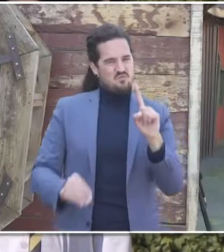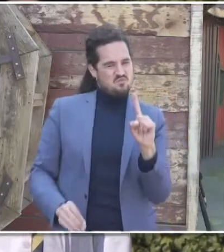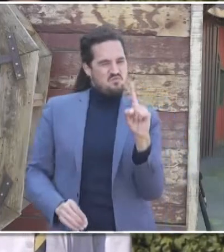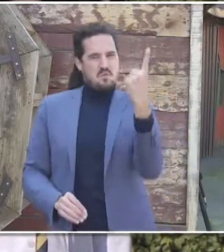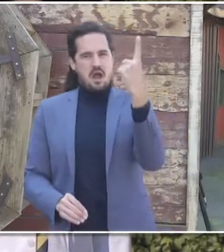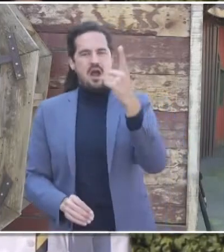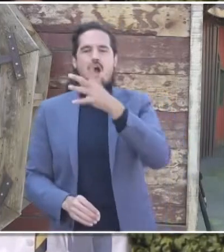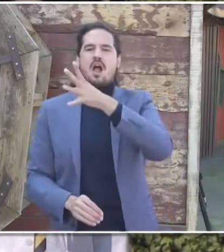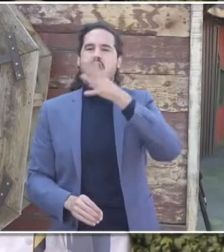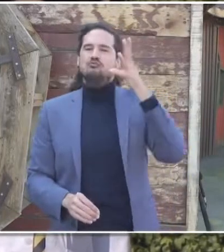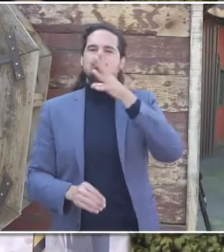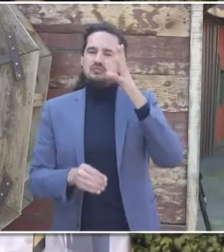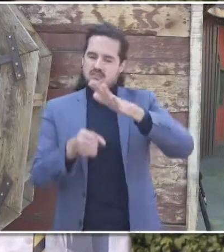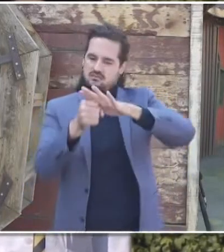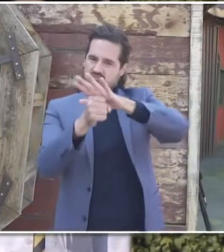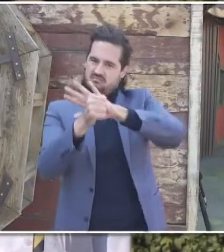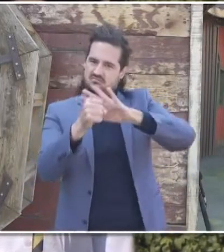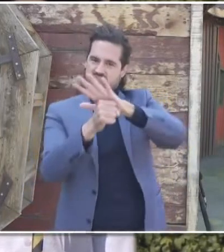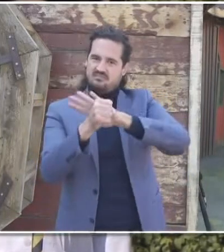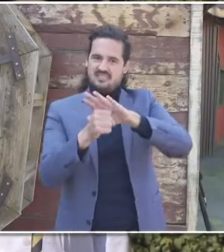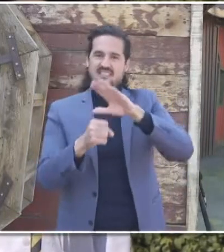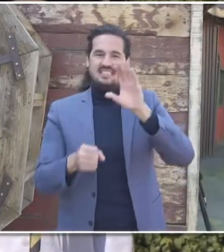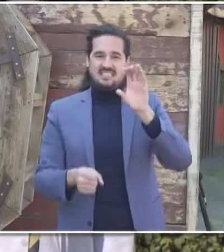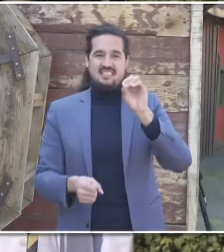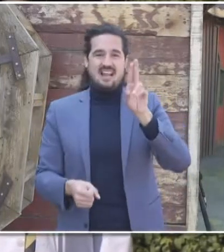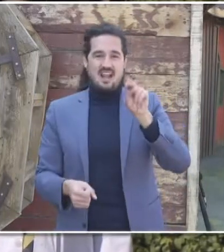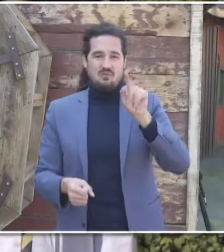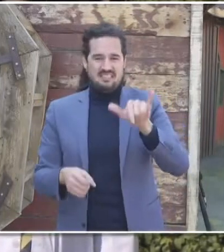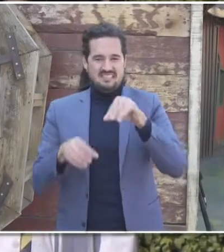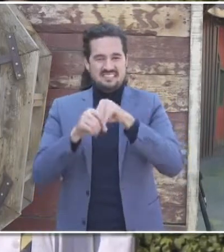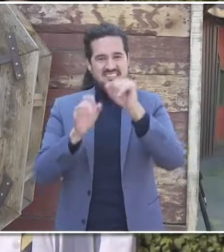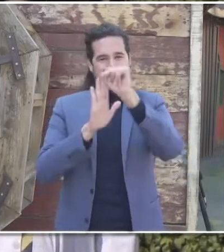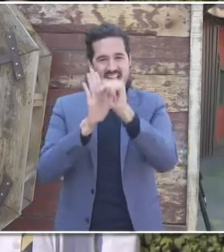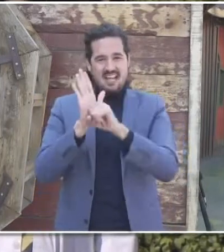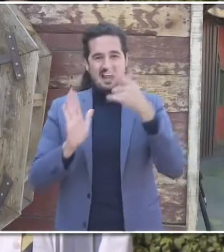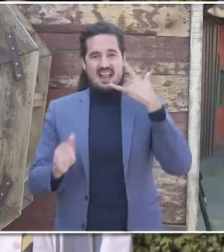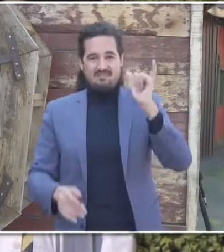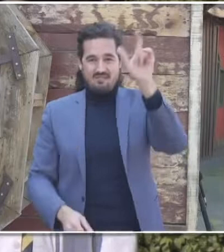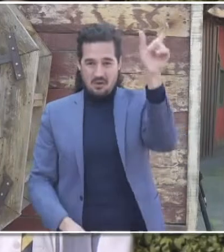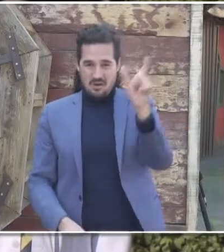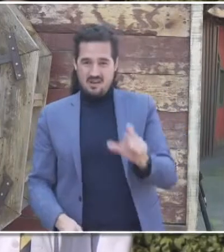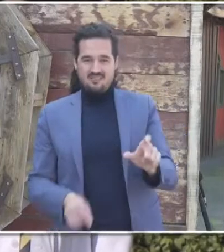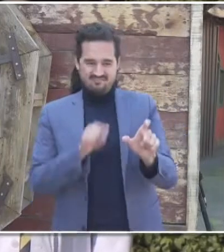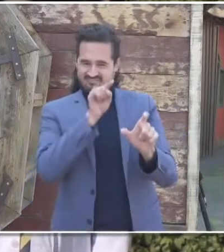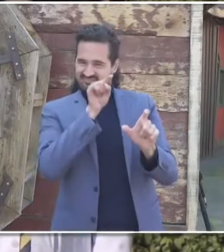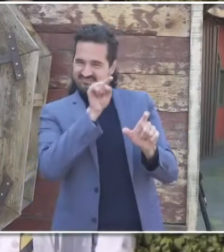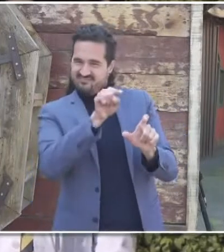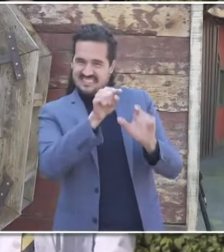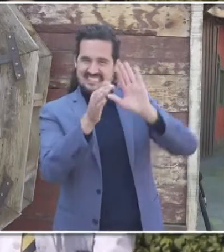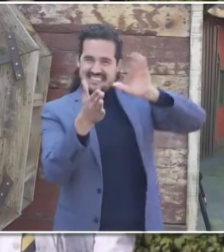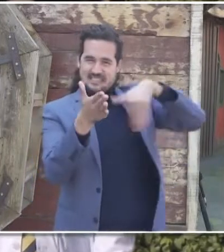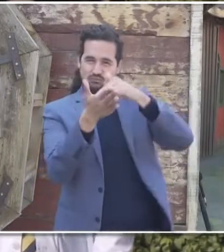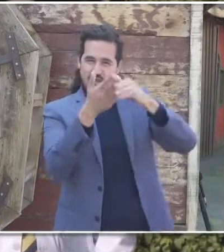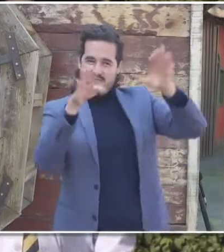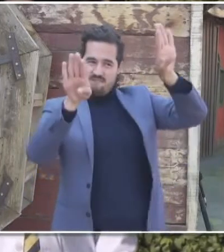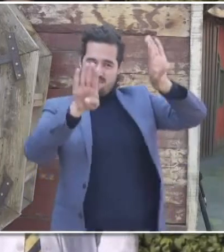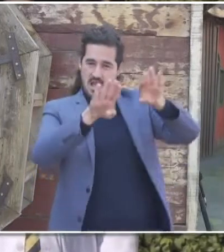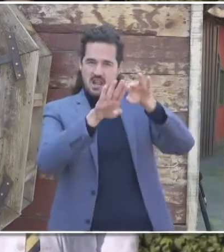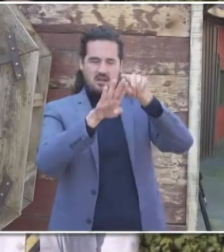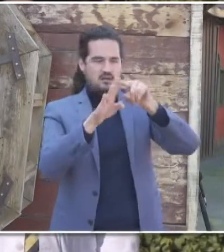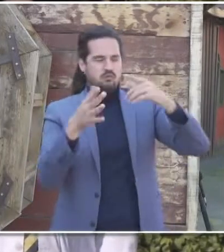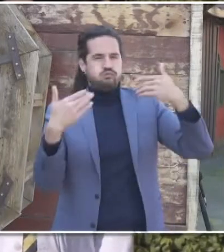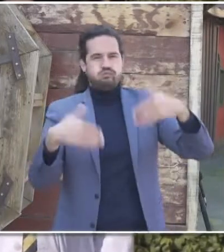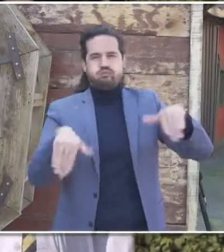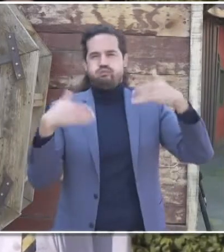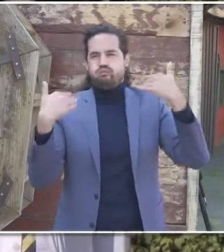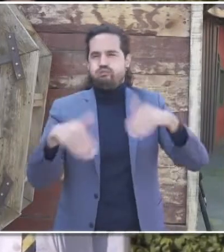state. And this is the center for so much activity. And Fresno County is to be commended for the vaccination center that they